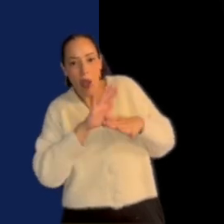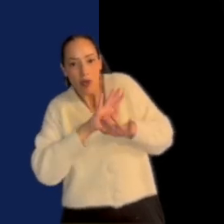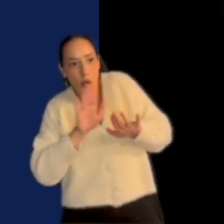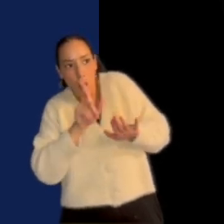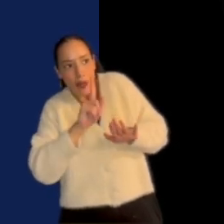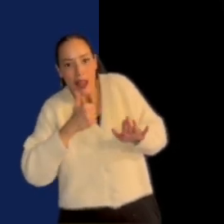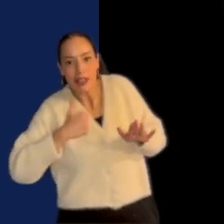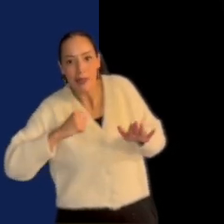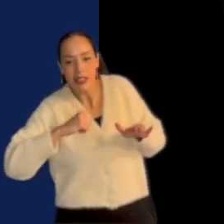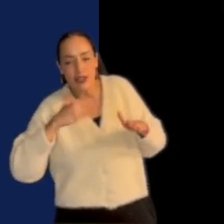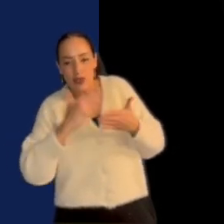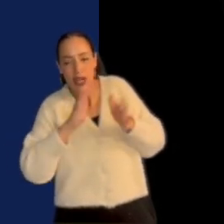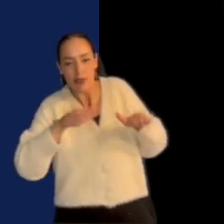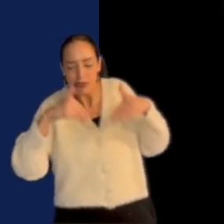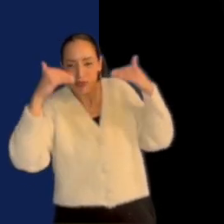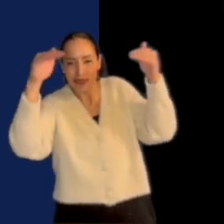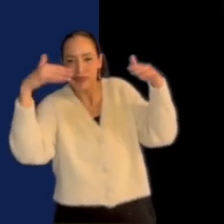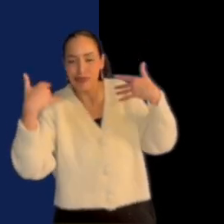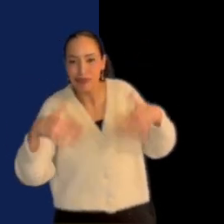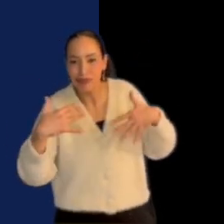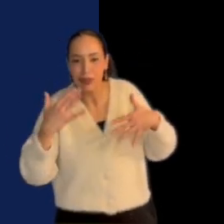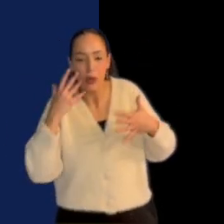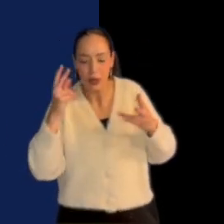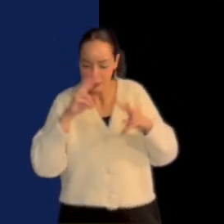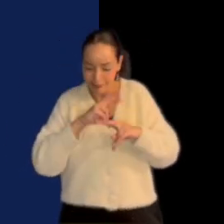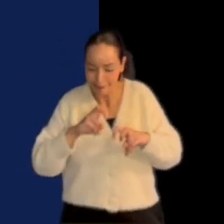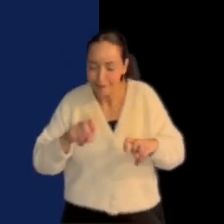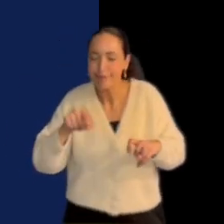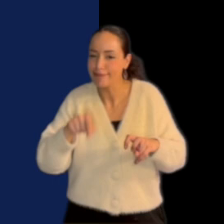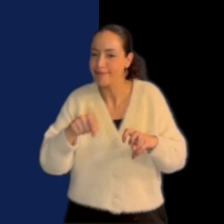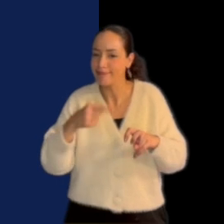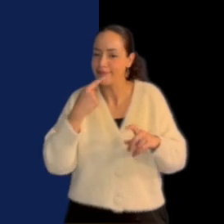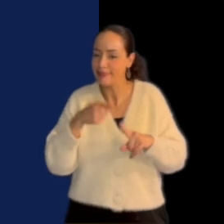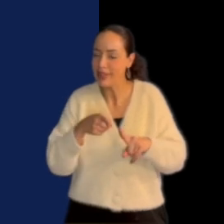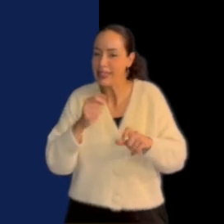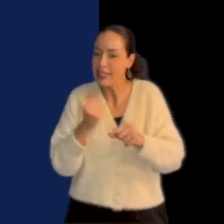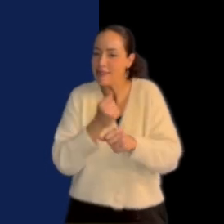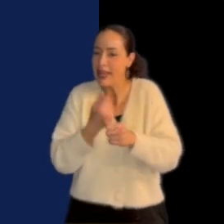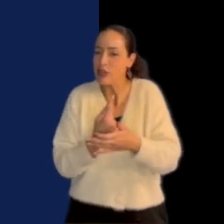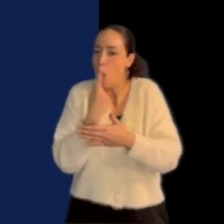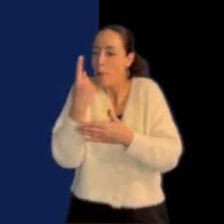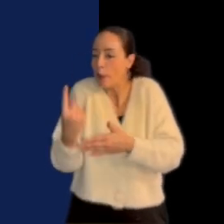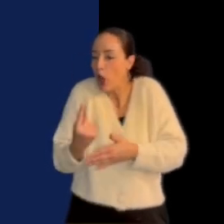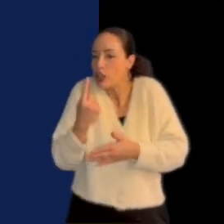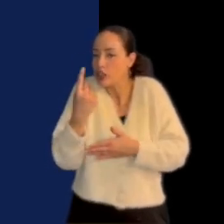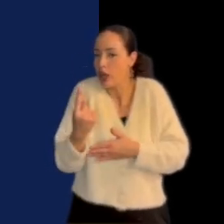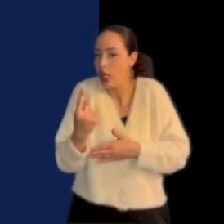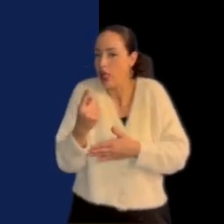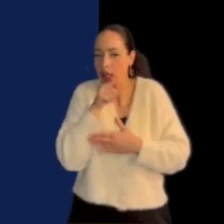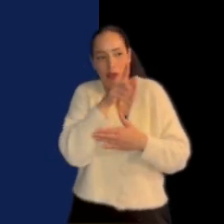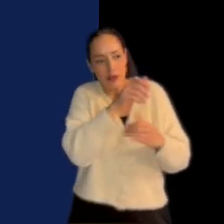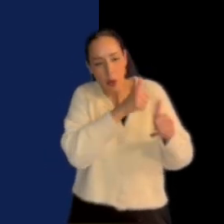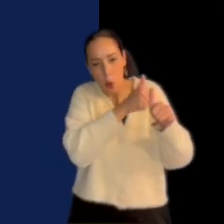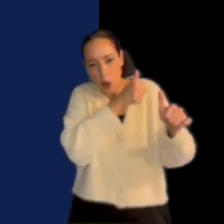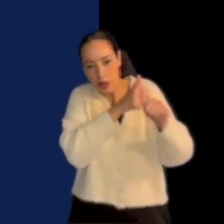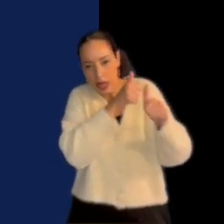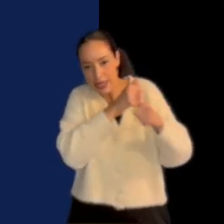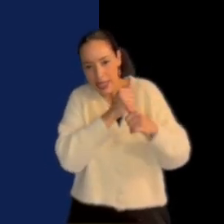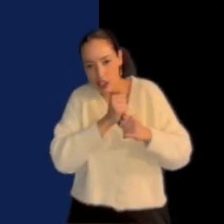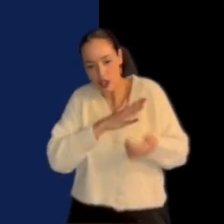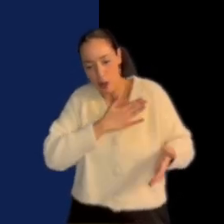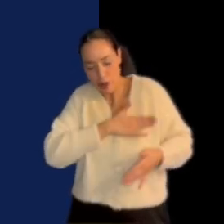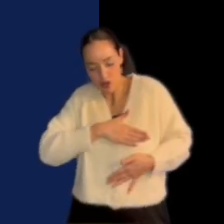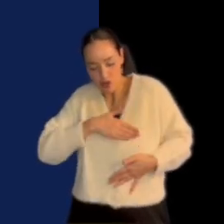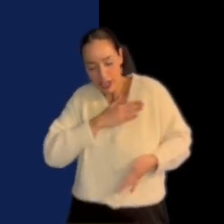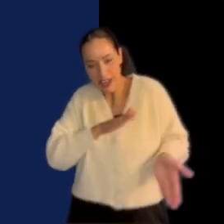In my research, I described this as the personalising of the organisation's bereavement process, which saw those responsible for providing information